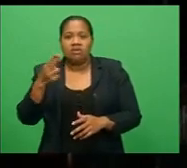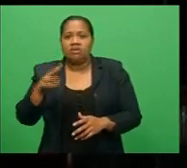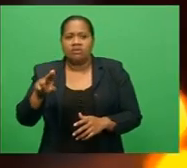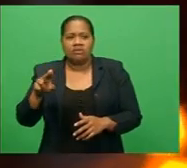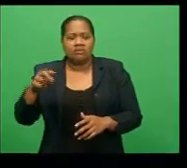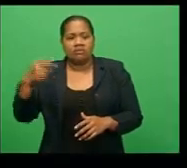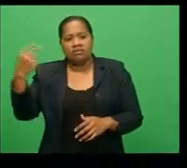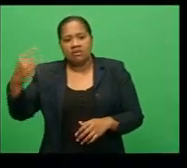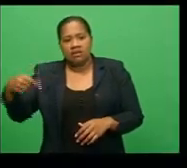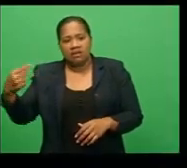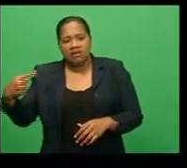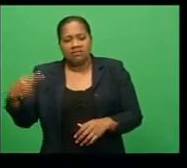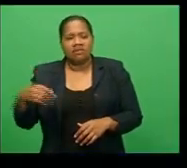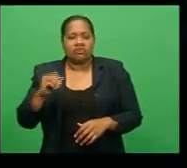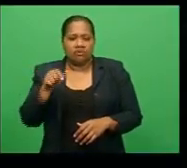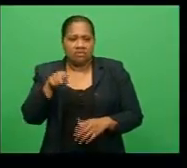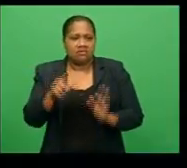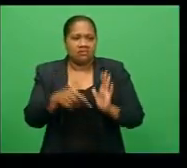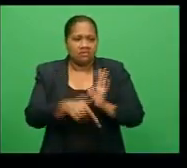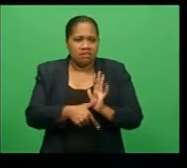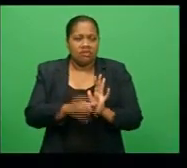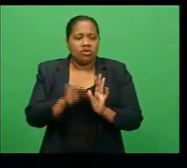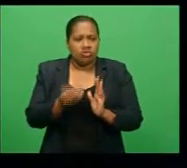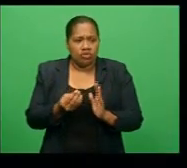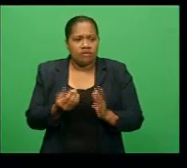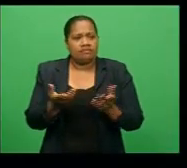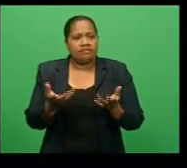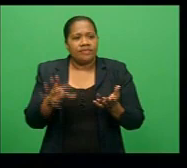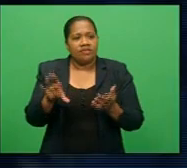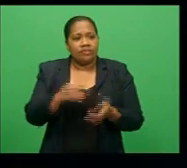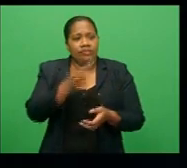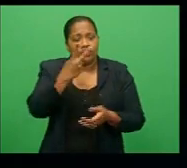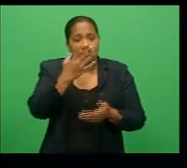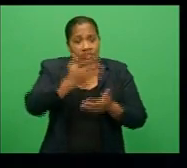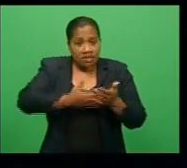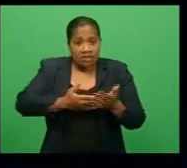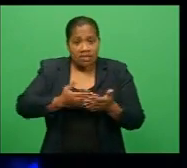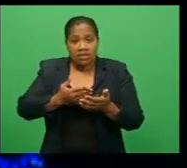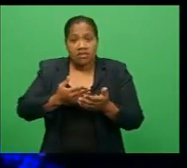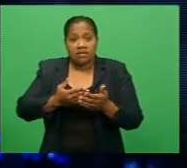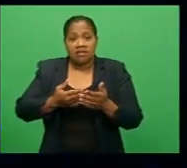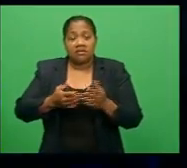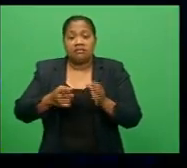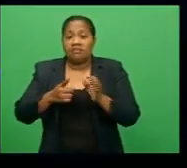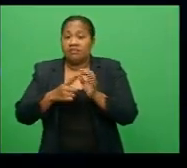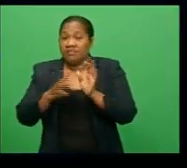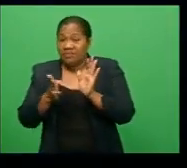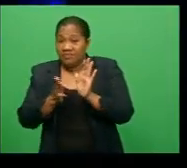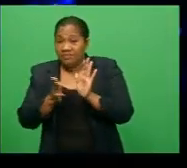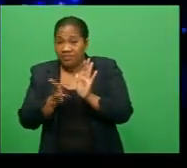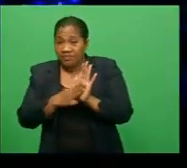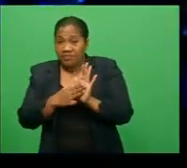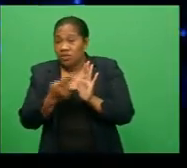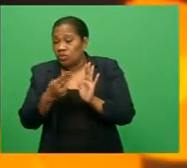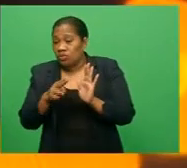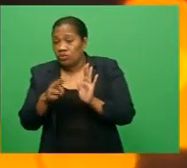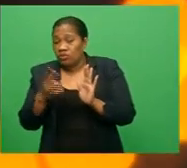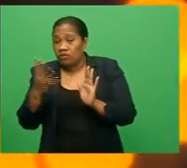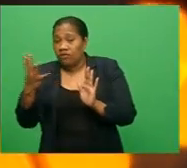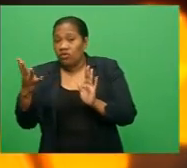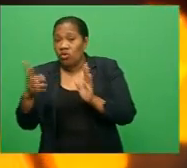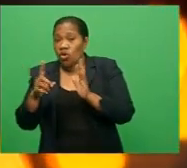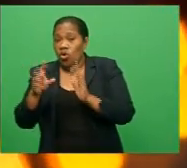one auspicious time. There is then from 2:32 p.m. to 4:09